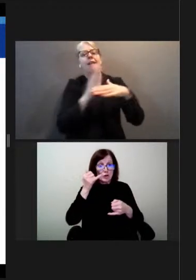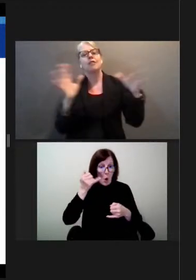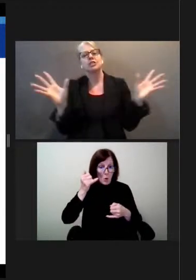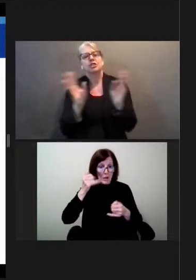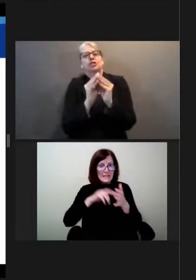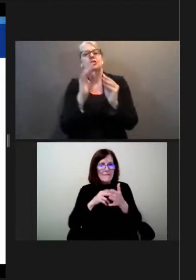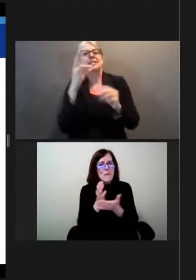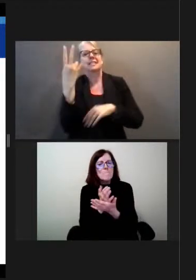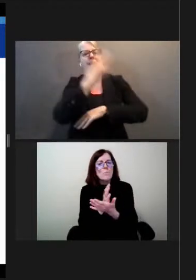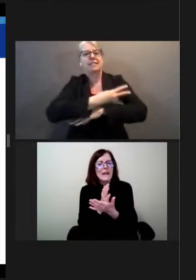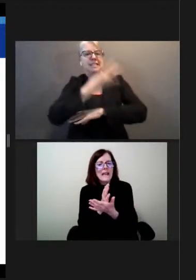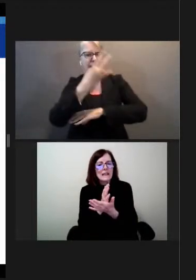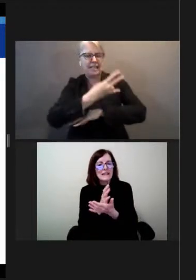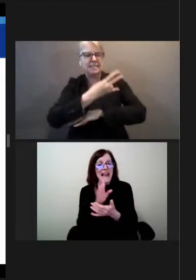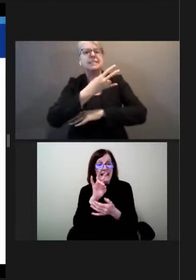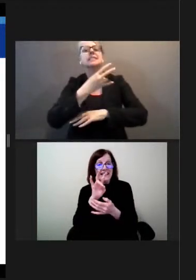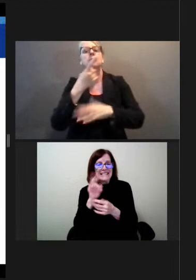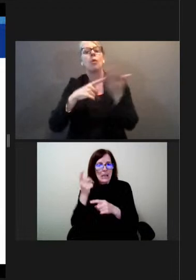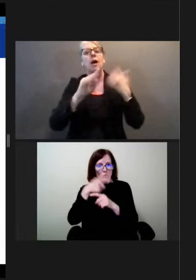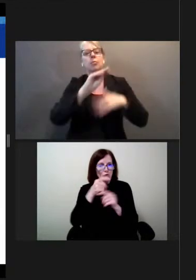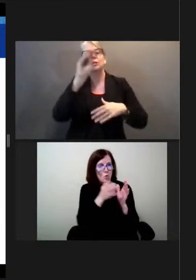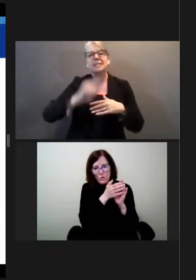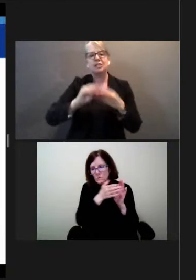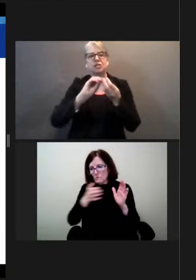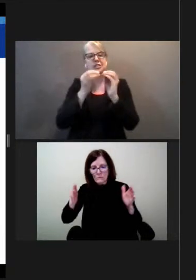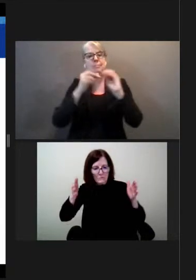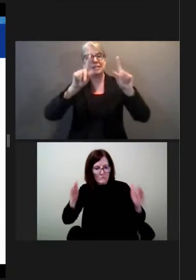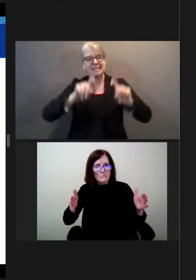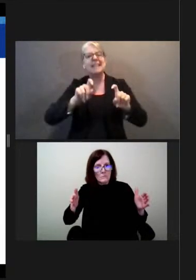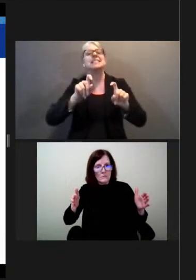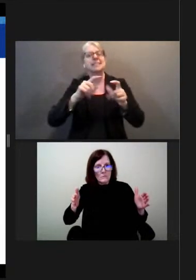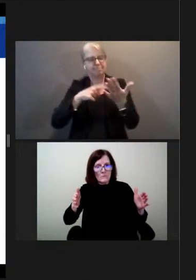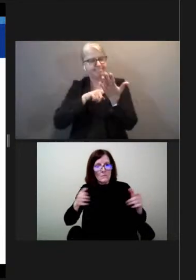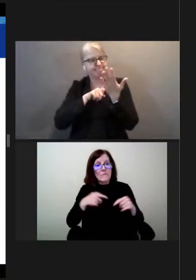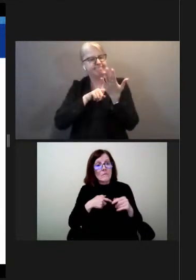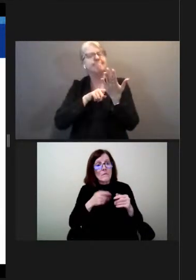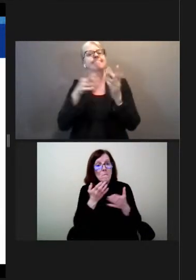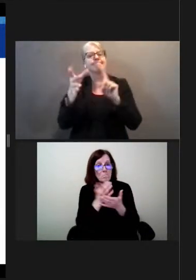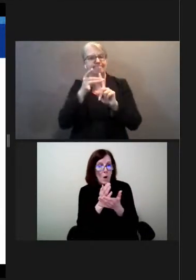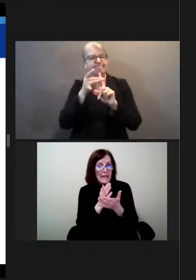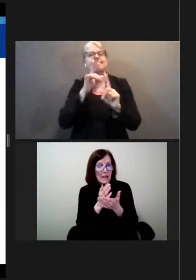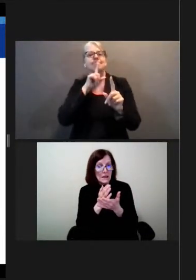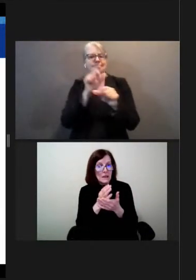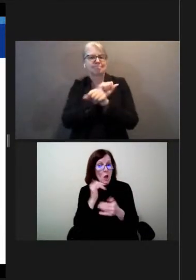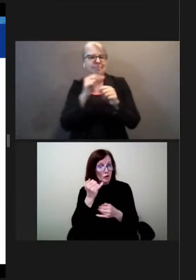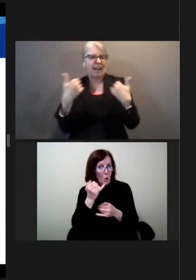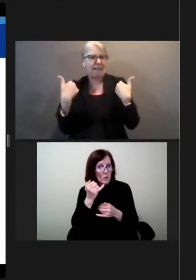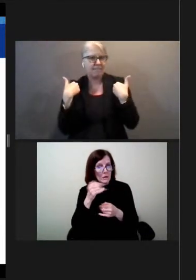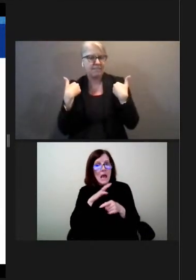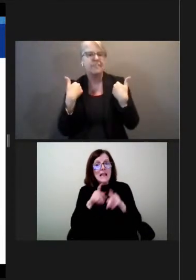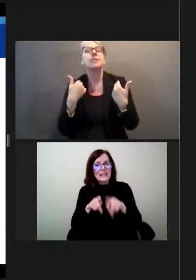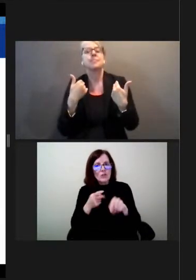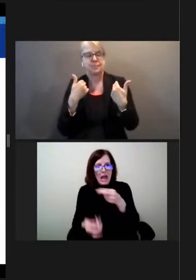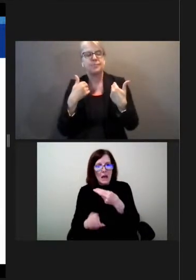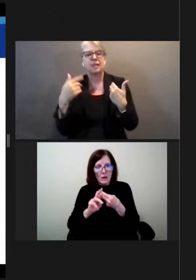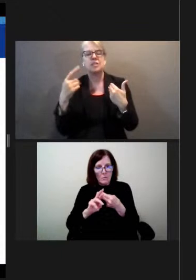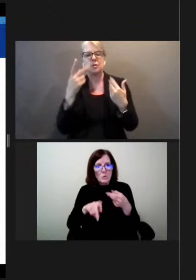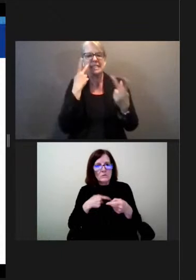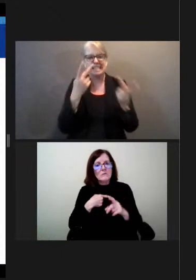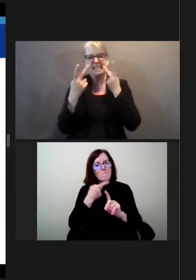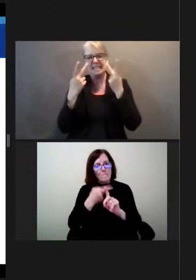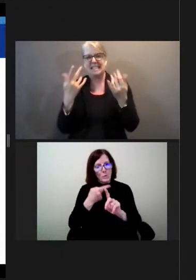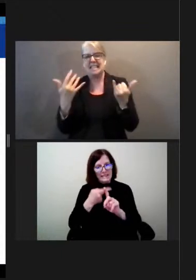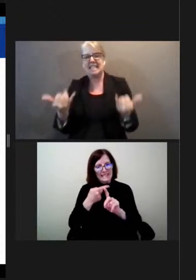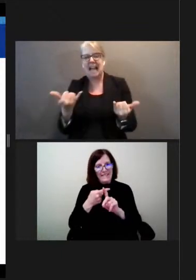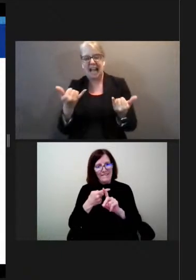proportion of tests are coming back positive. And usually there are two signals to us that we're seeing